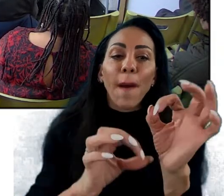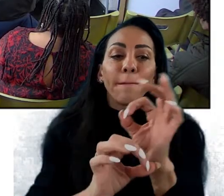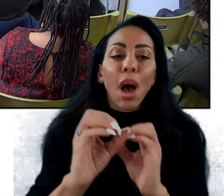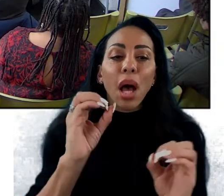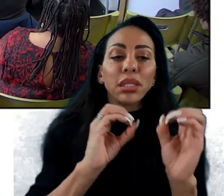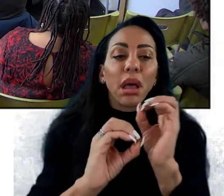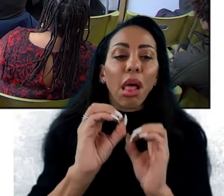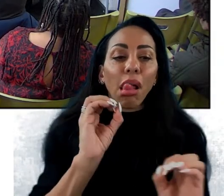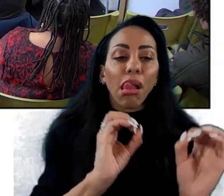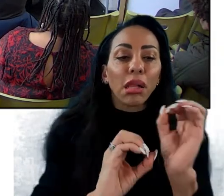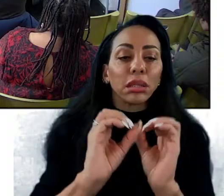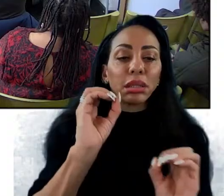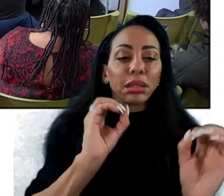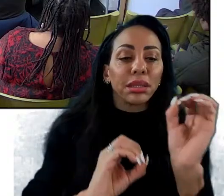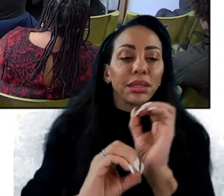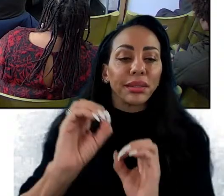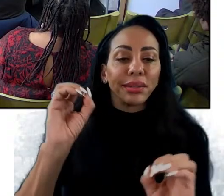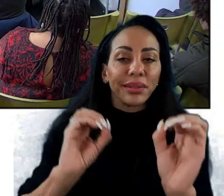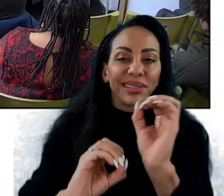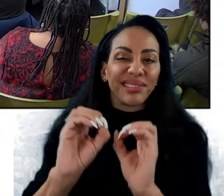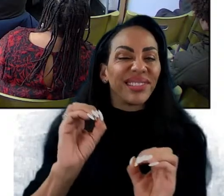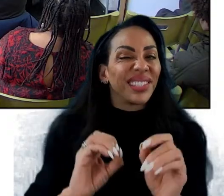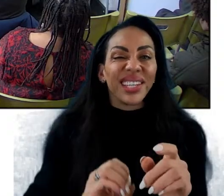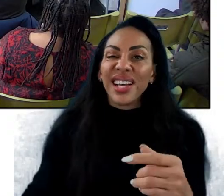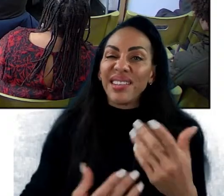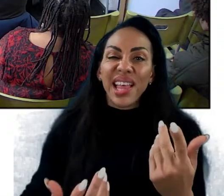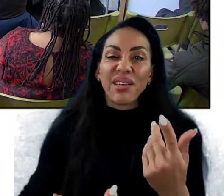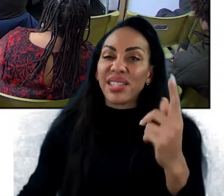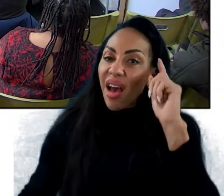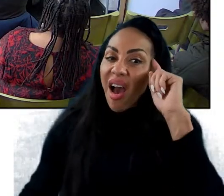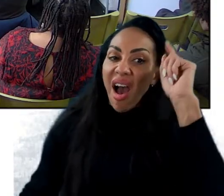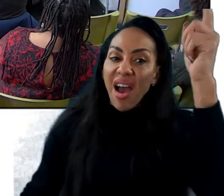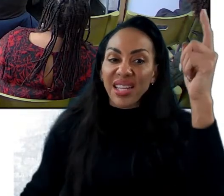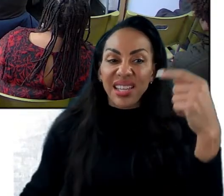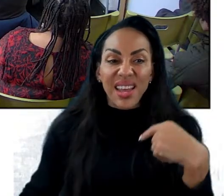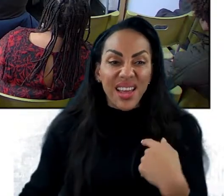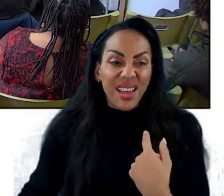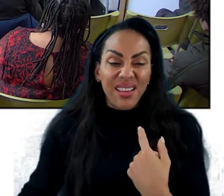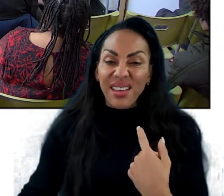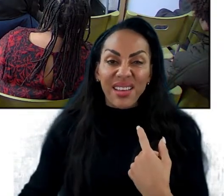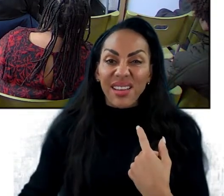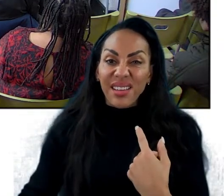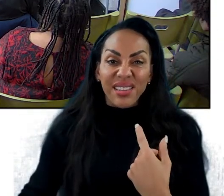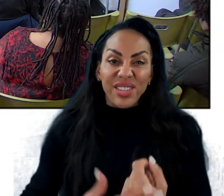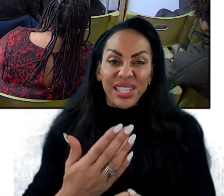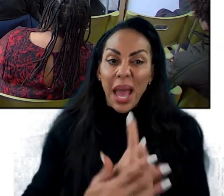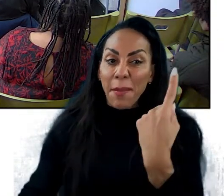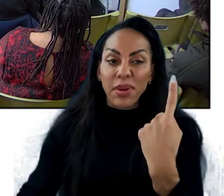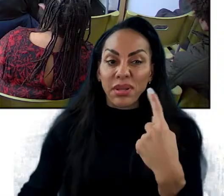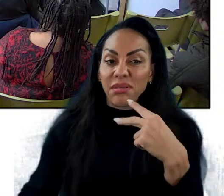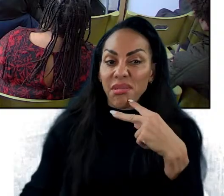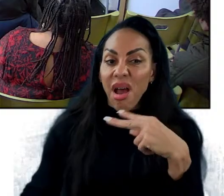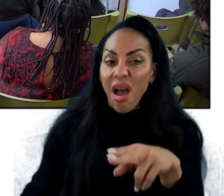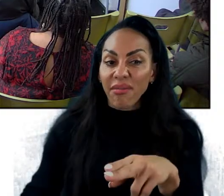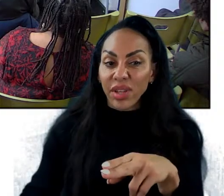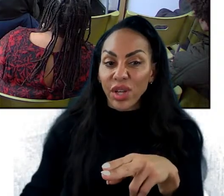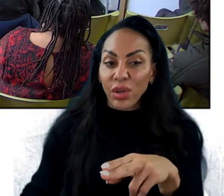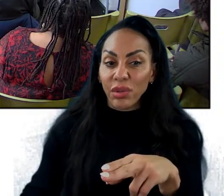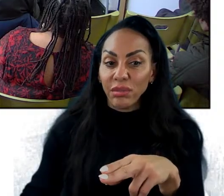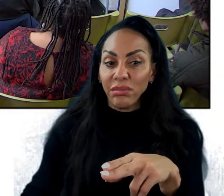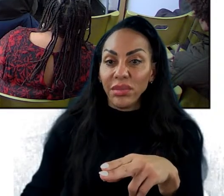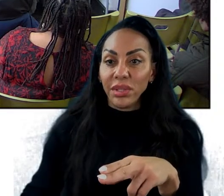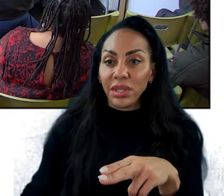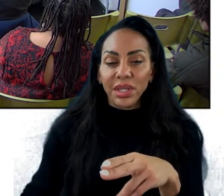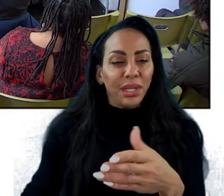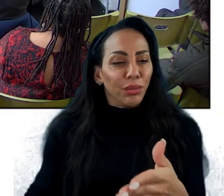That's one of those ideas that just happened one afternoon and has stuck around ever since. So it was put into the app very